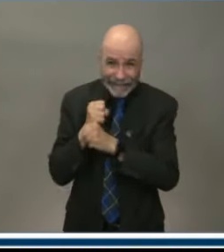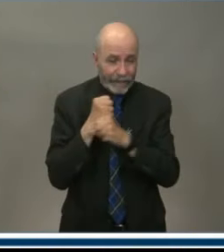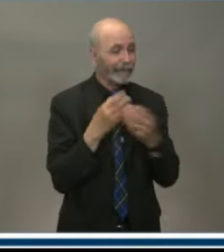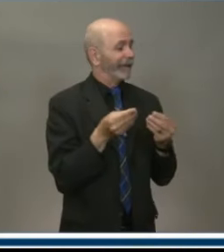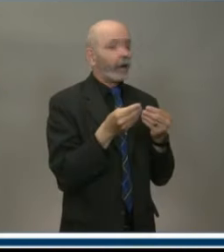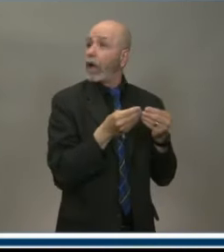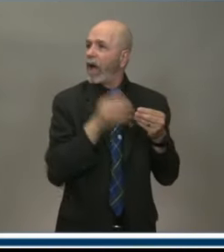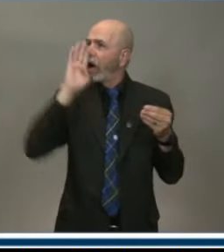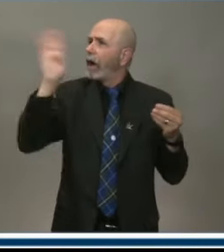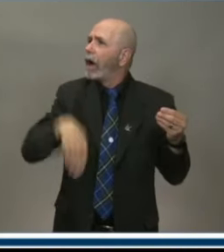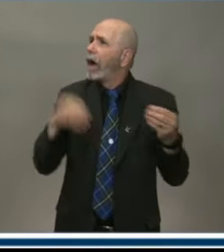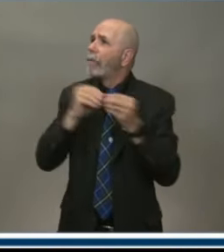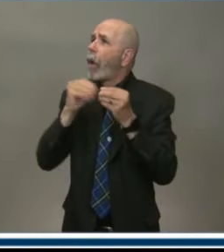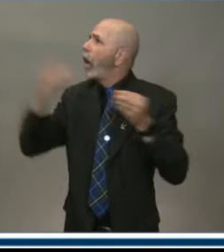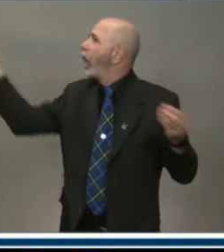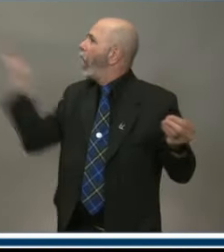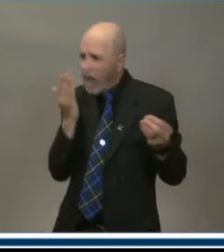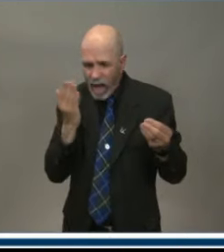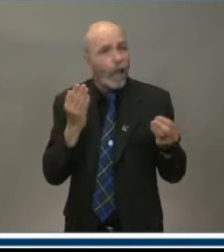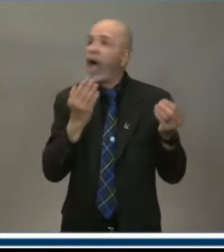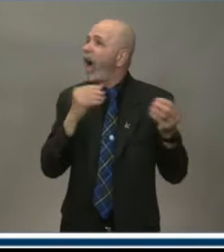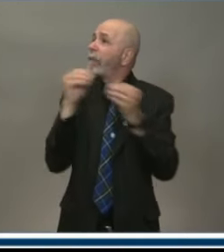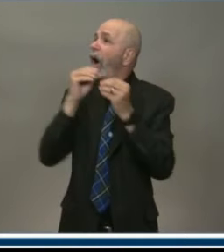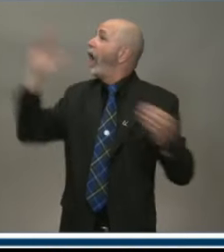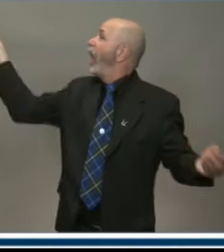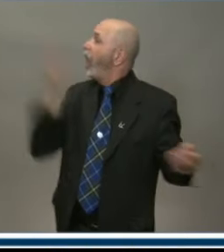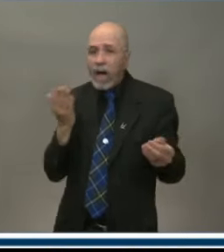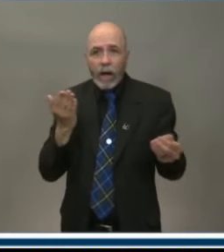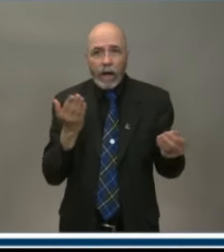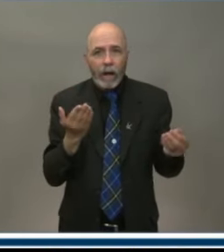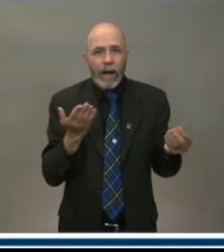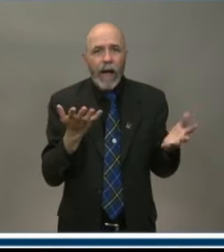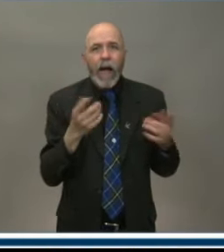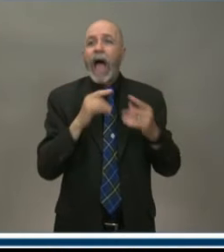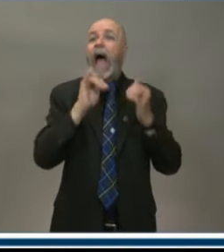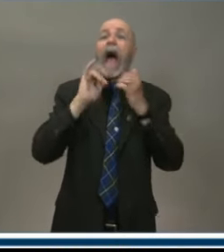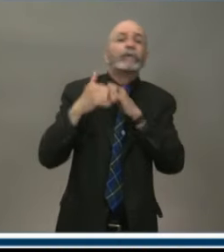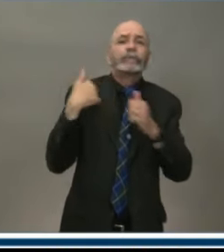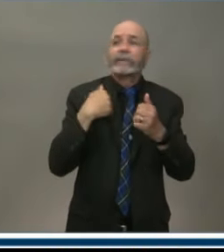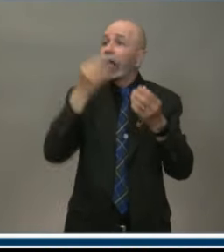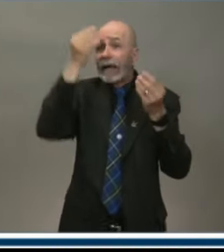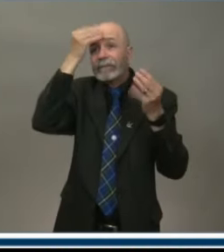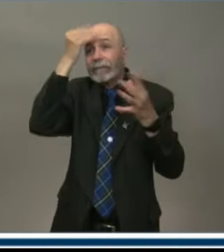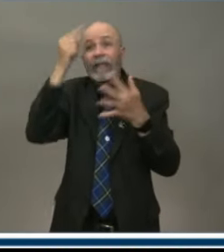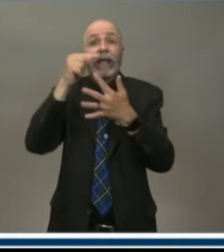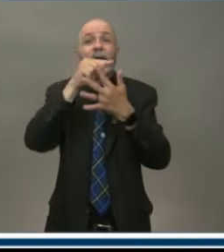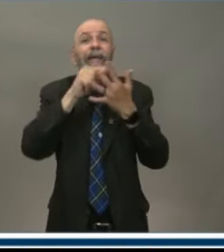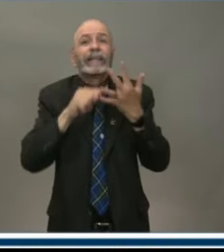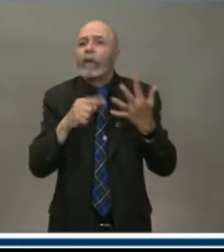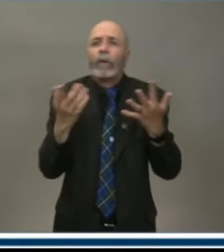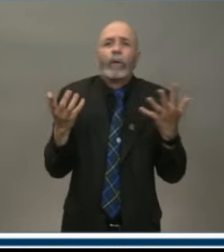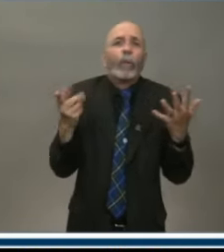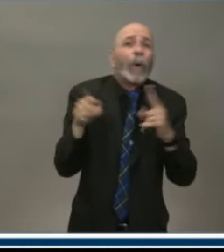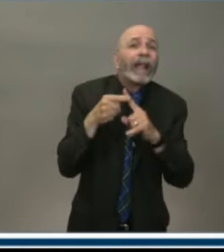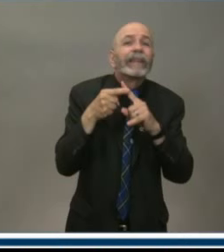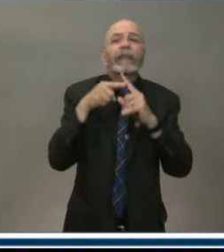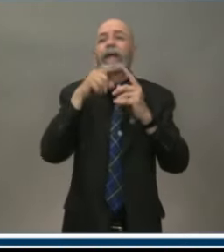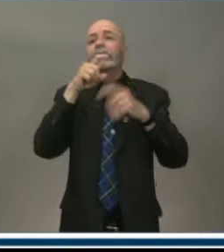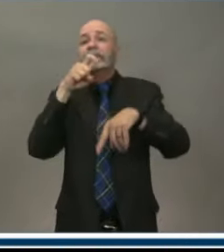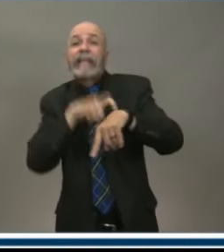we report the timing of how we get information into the department. So what we report from the public